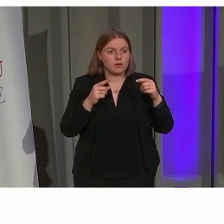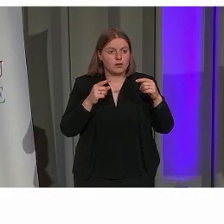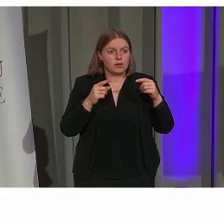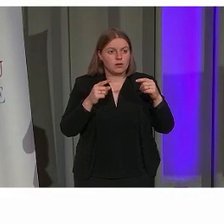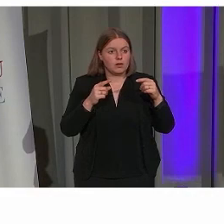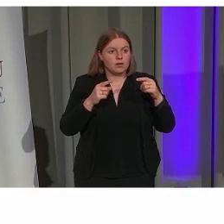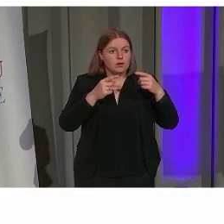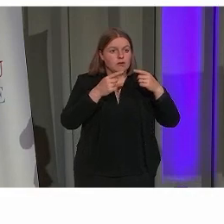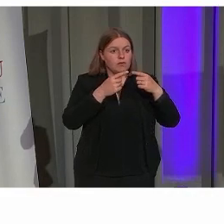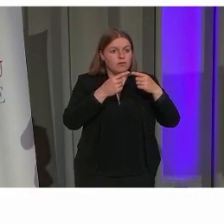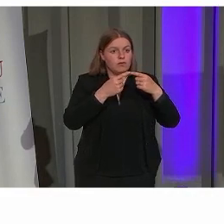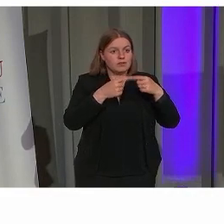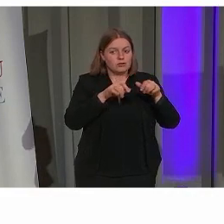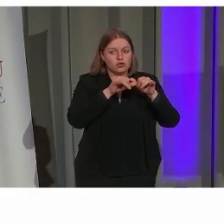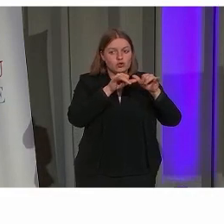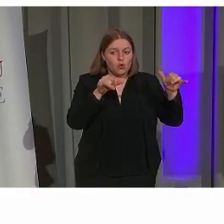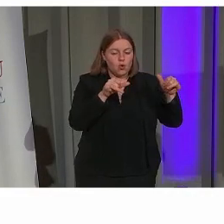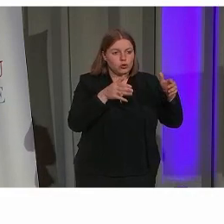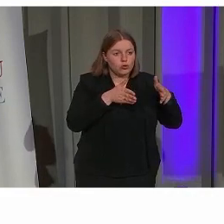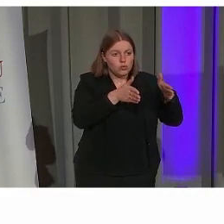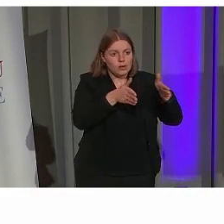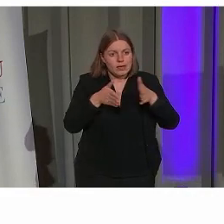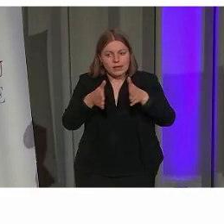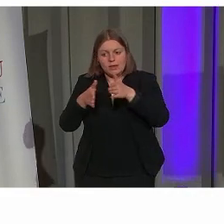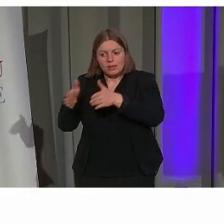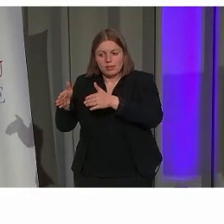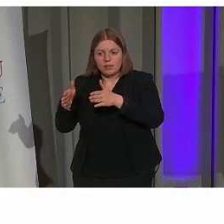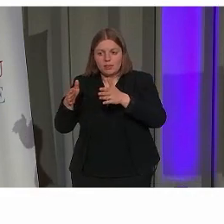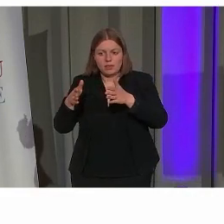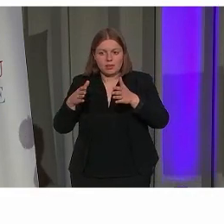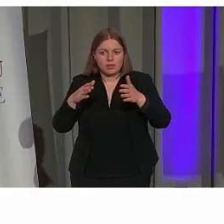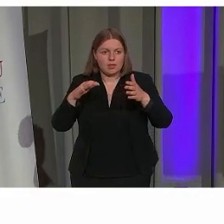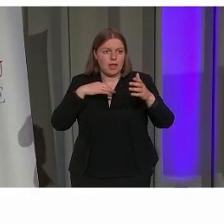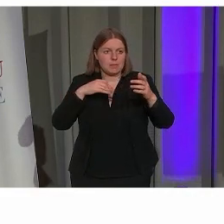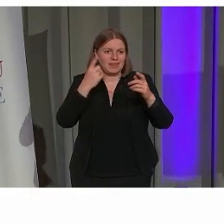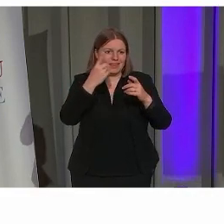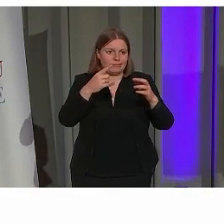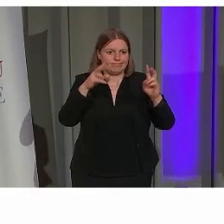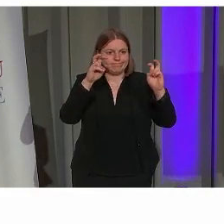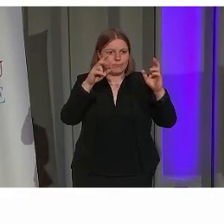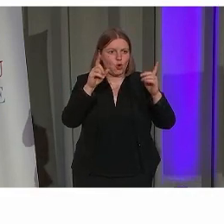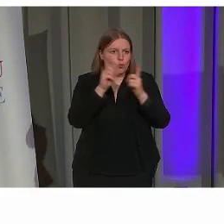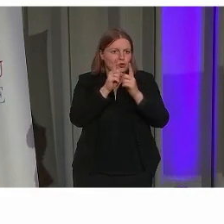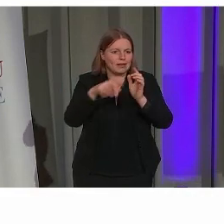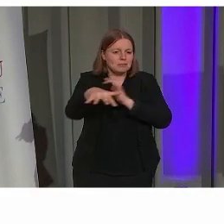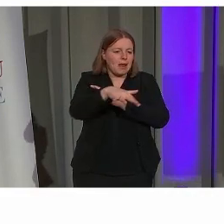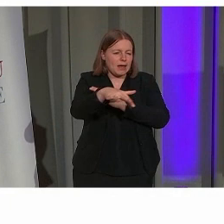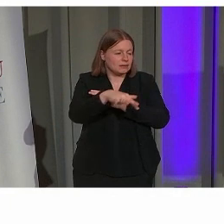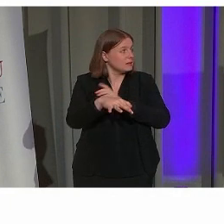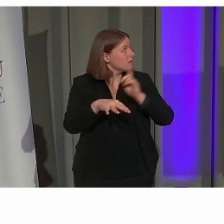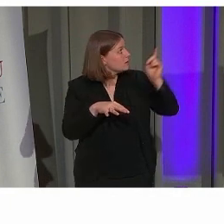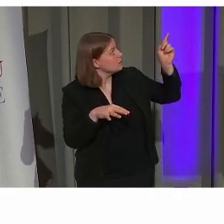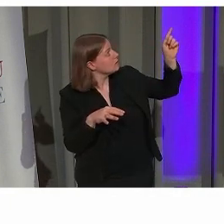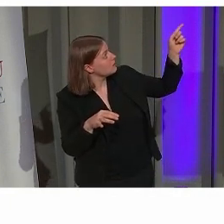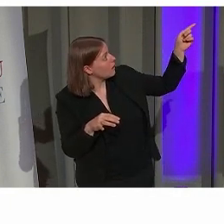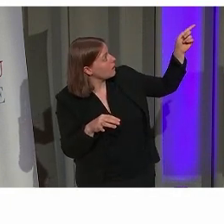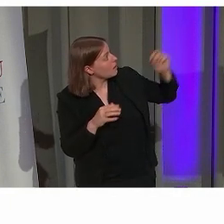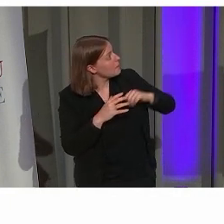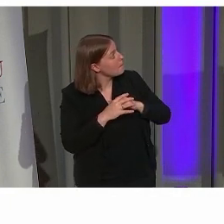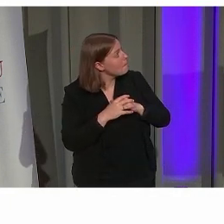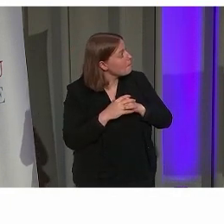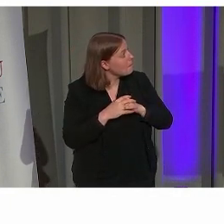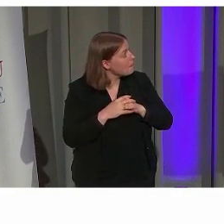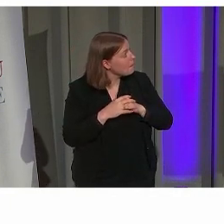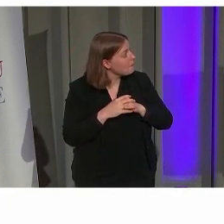types of paving and to drainage for the water. And on the other